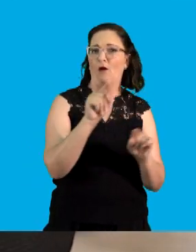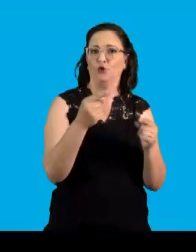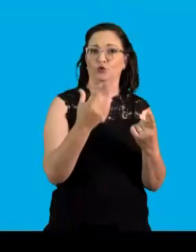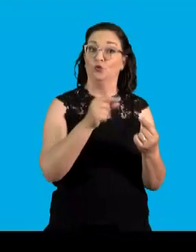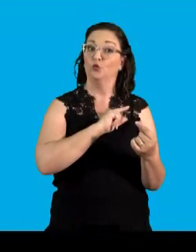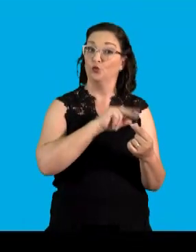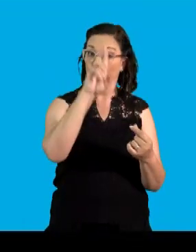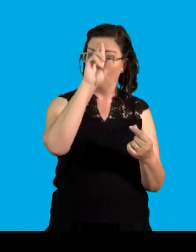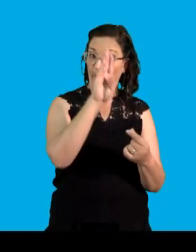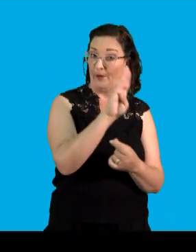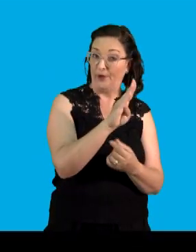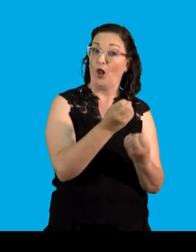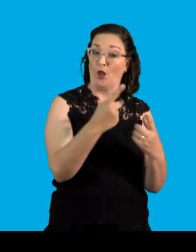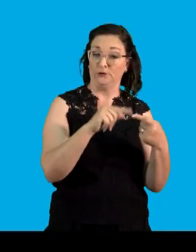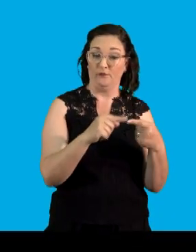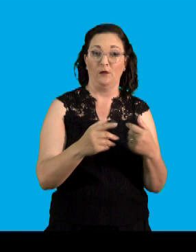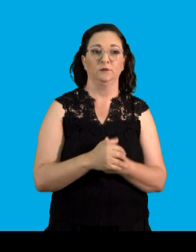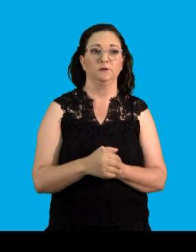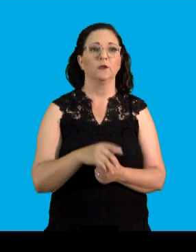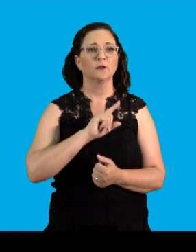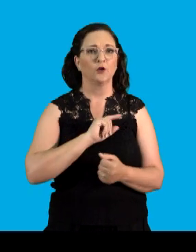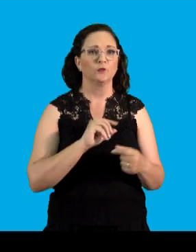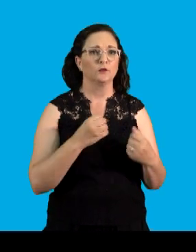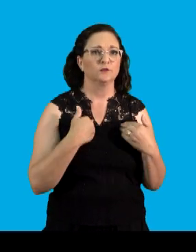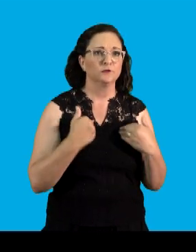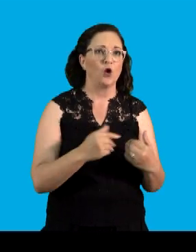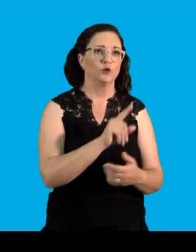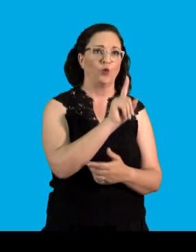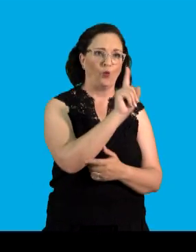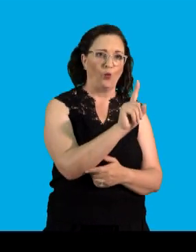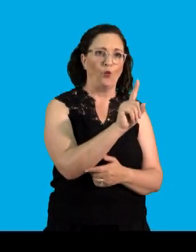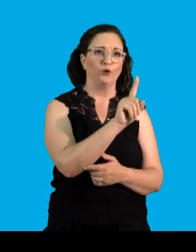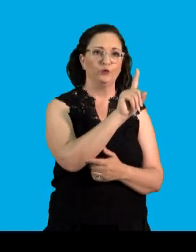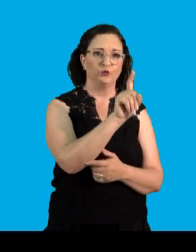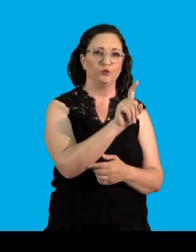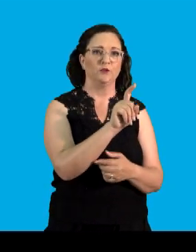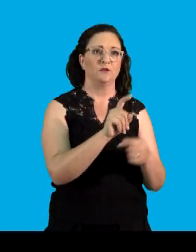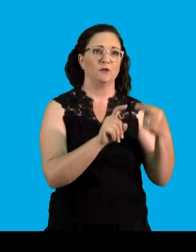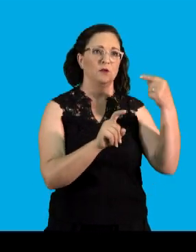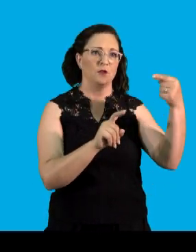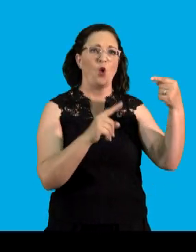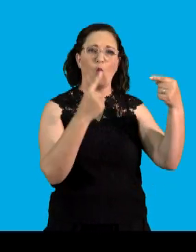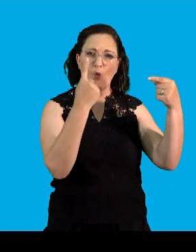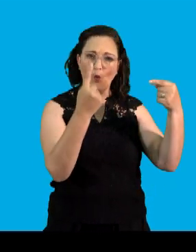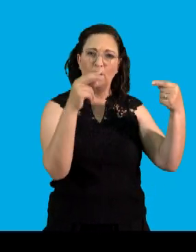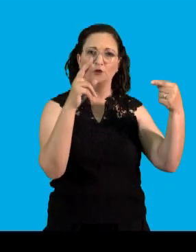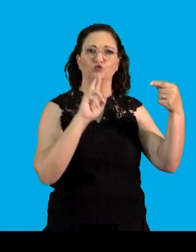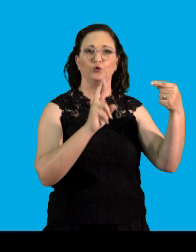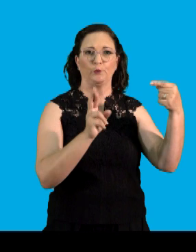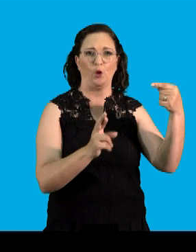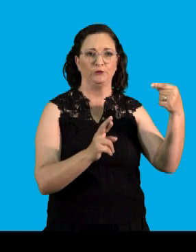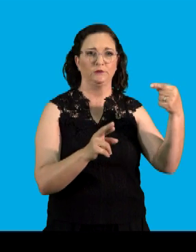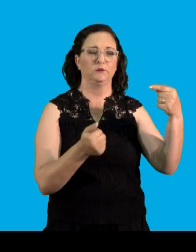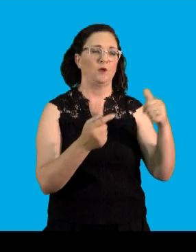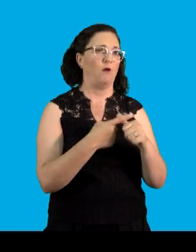marks. Start with question 1 and write only one response in this section. For example,